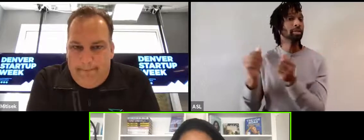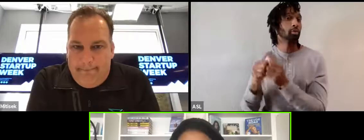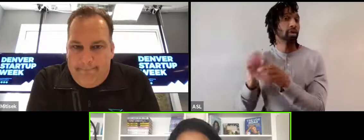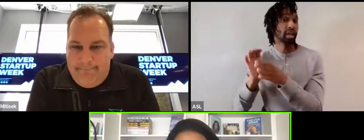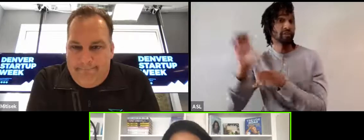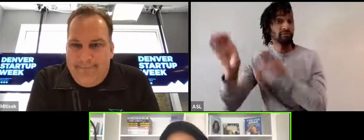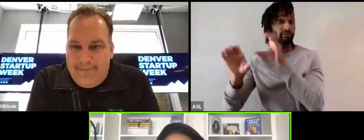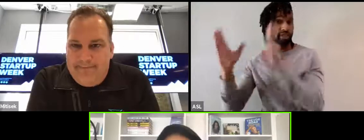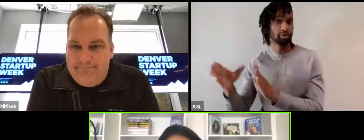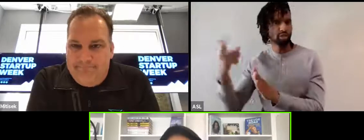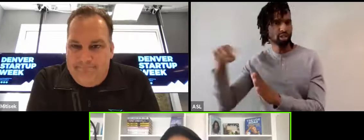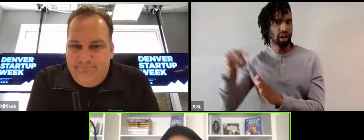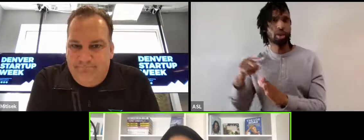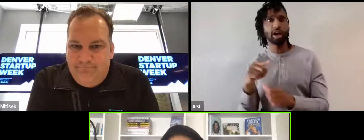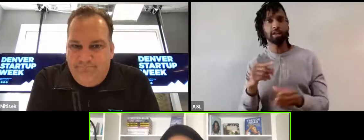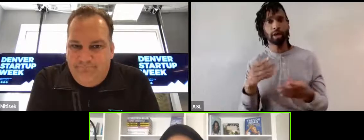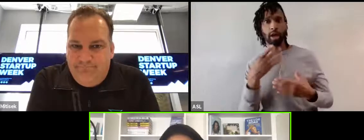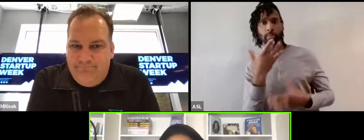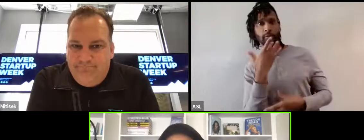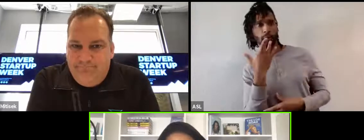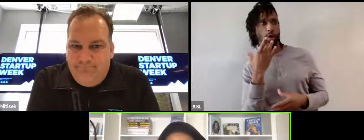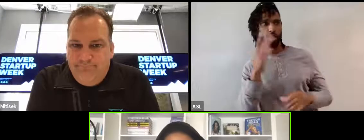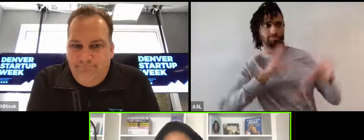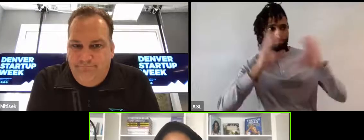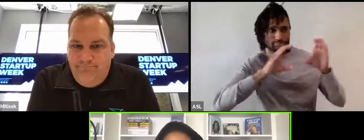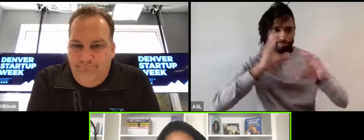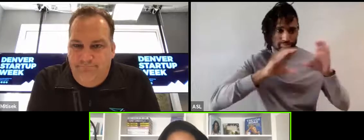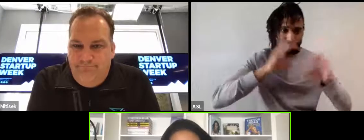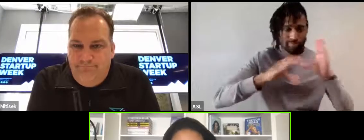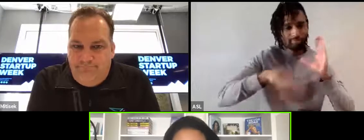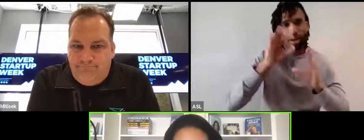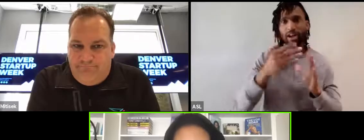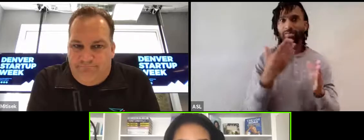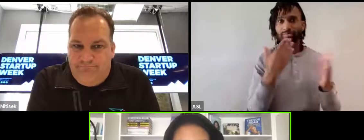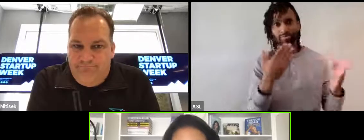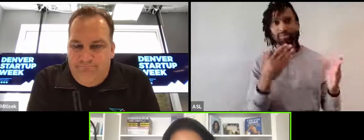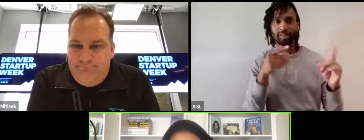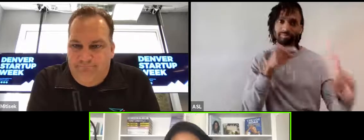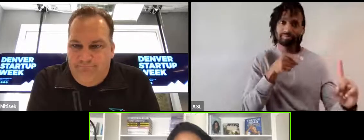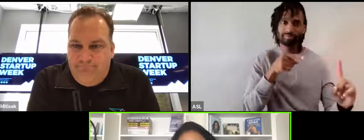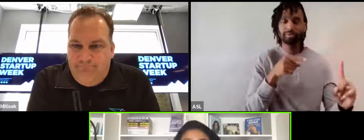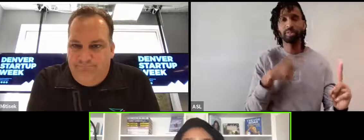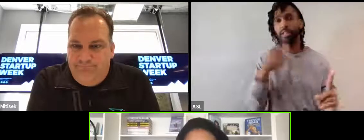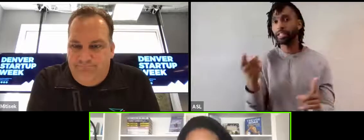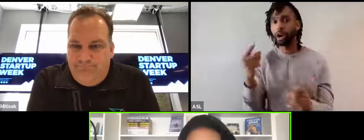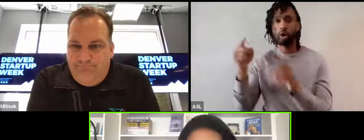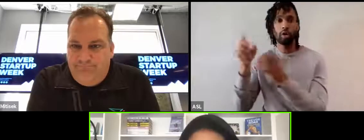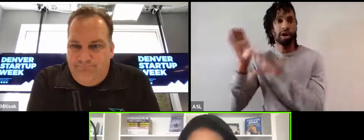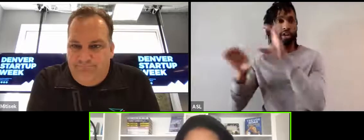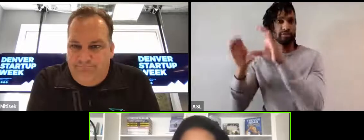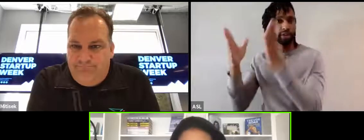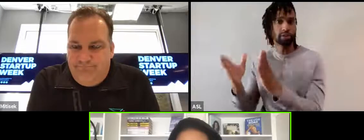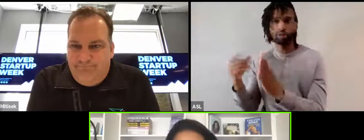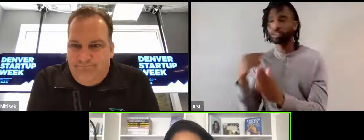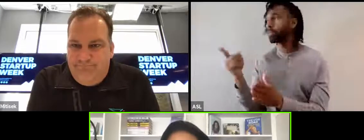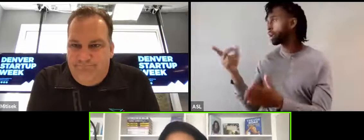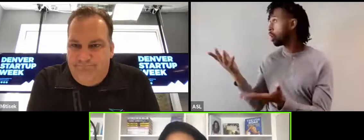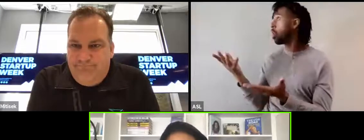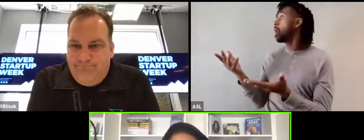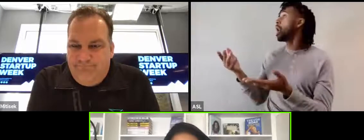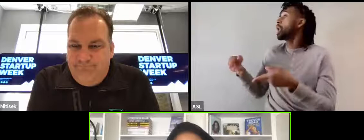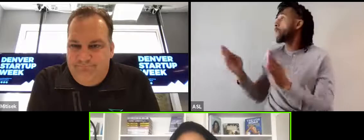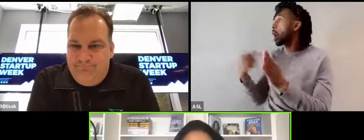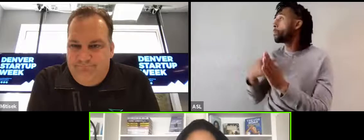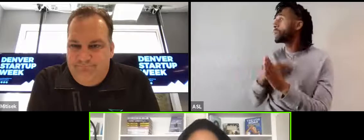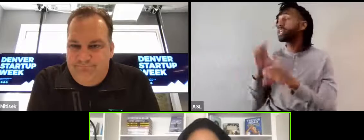like the hunt. So if, you know, it's a little bit difficult talking, you know, telling investors, hey, let me invest your money. You know, so